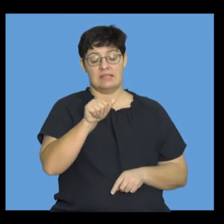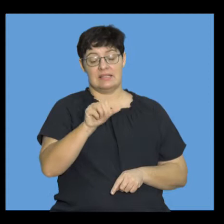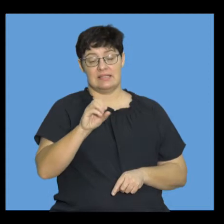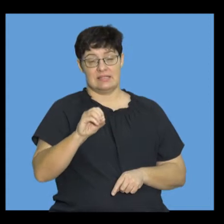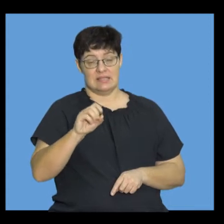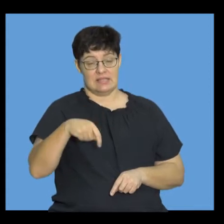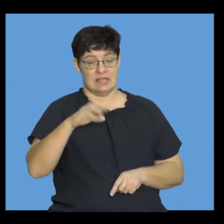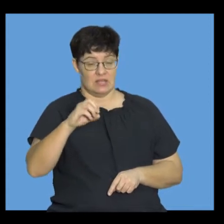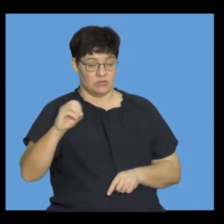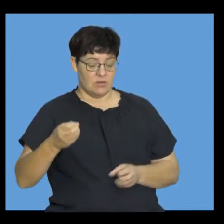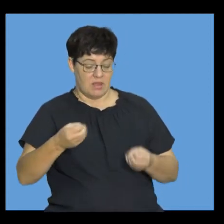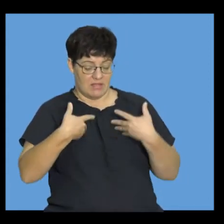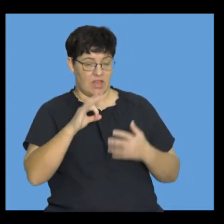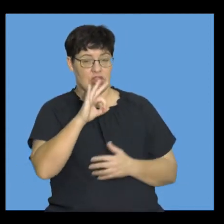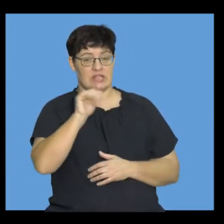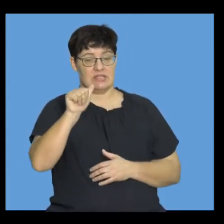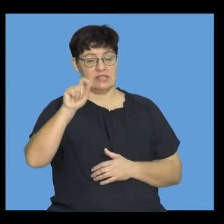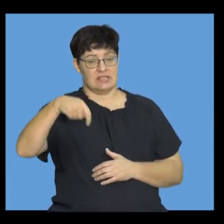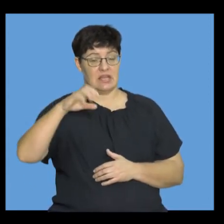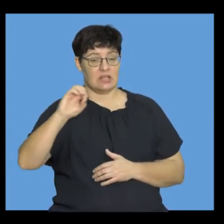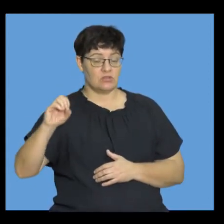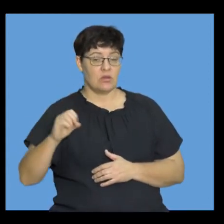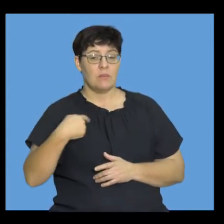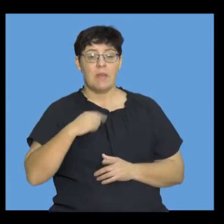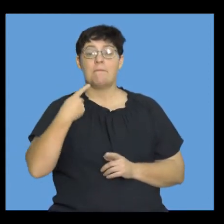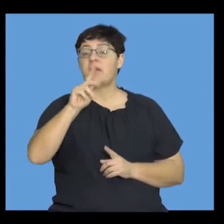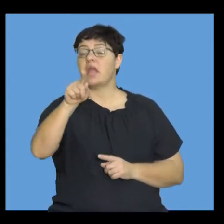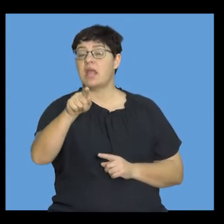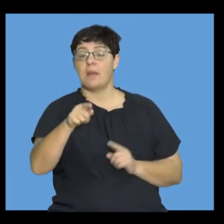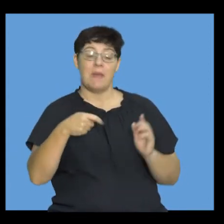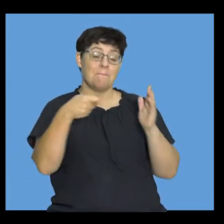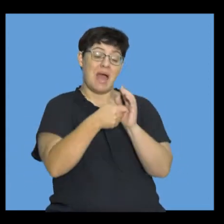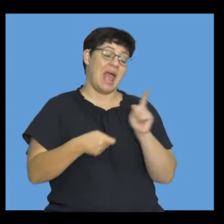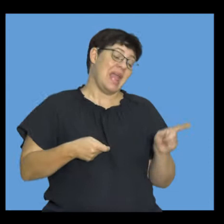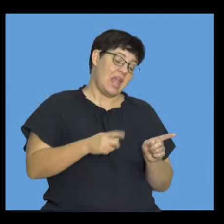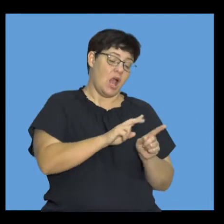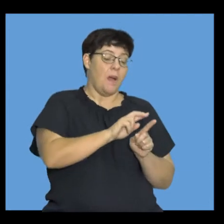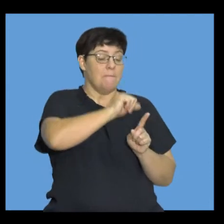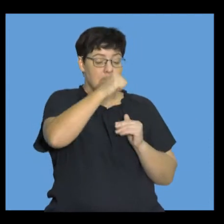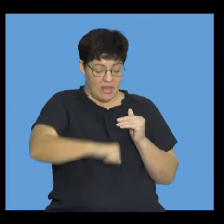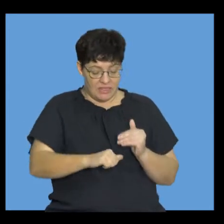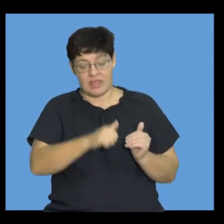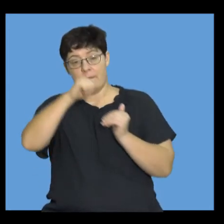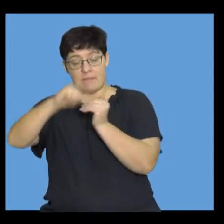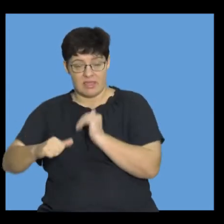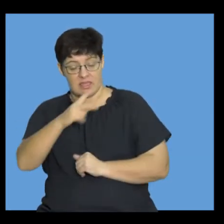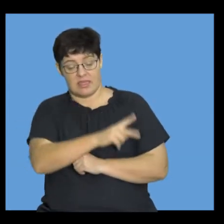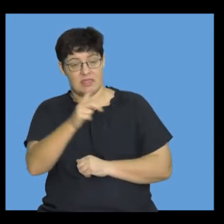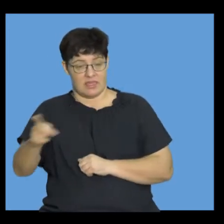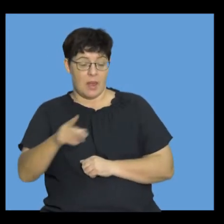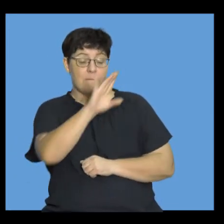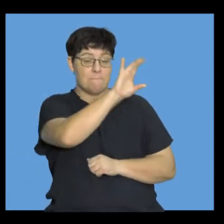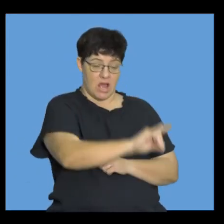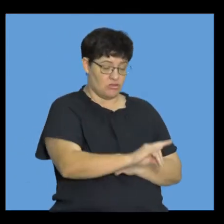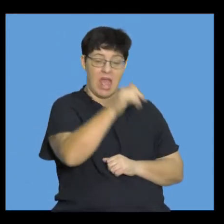36,000. When am I paying the creditor? 2 months after the month of purchase. So I purchased in March. I will not pay him in